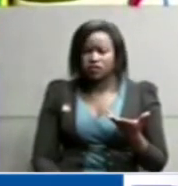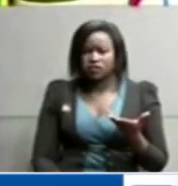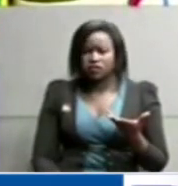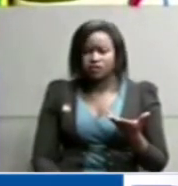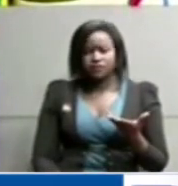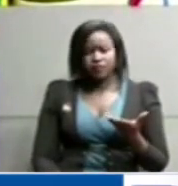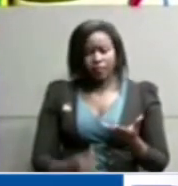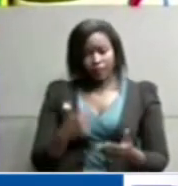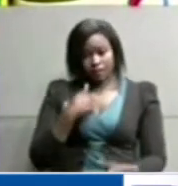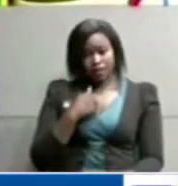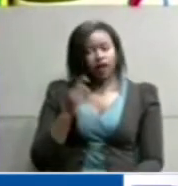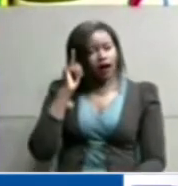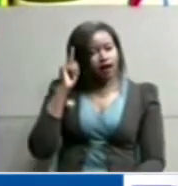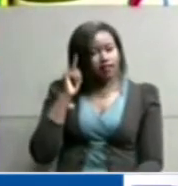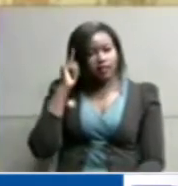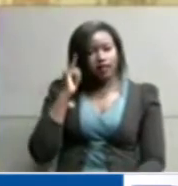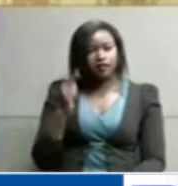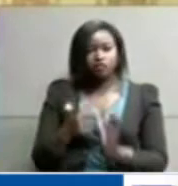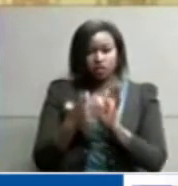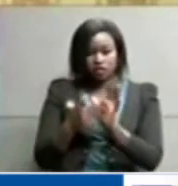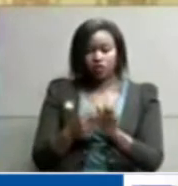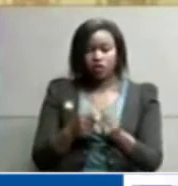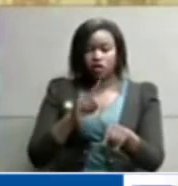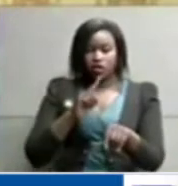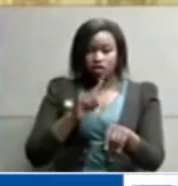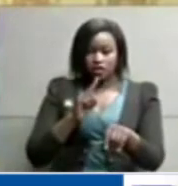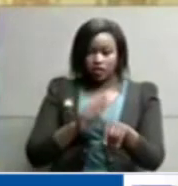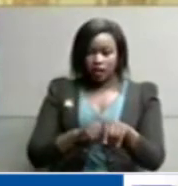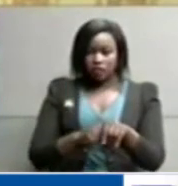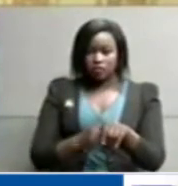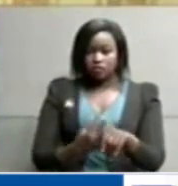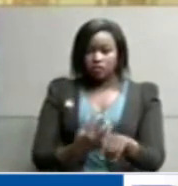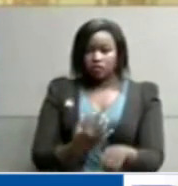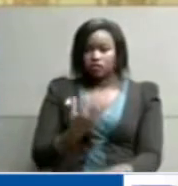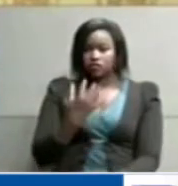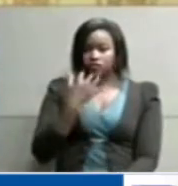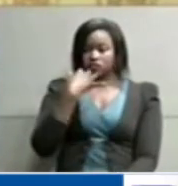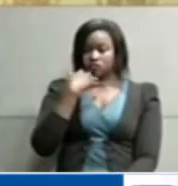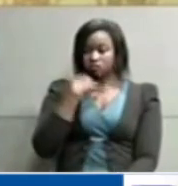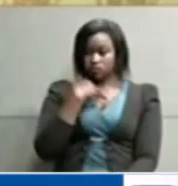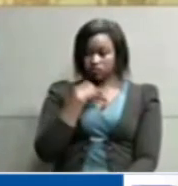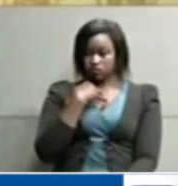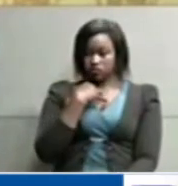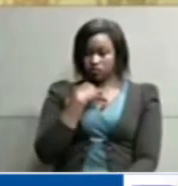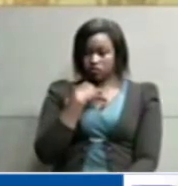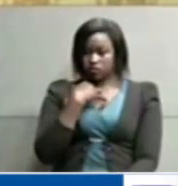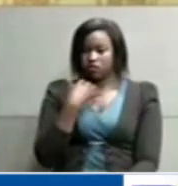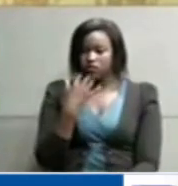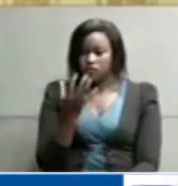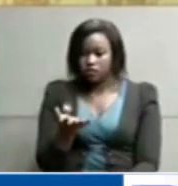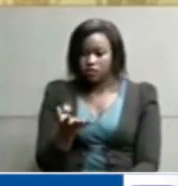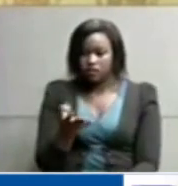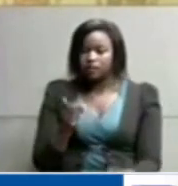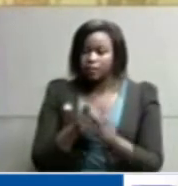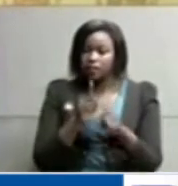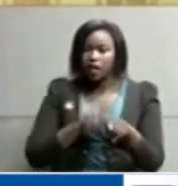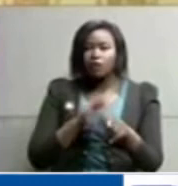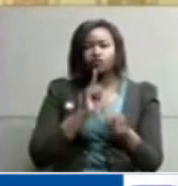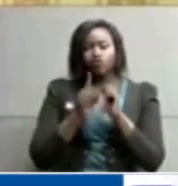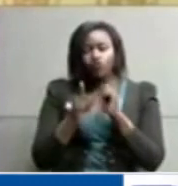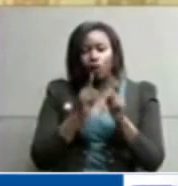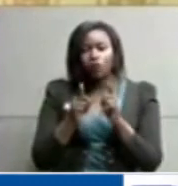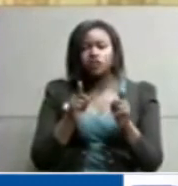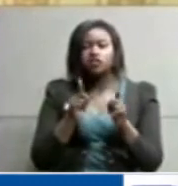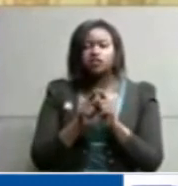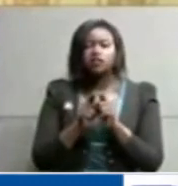I think if, like, when you breathe, even when you are not coughing, when you talk, the virus can come